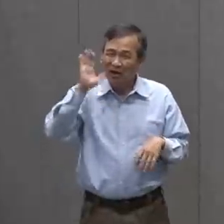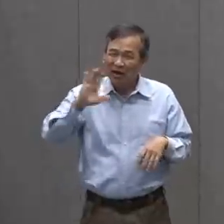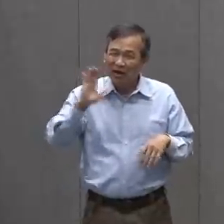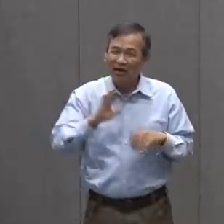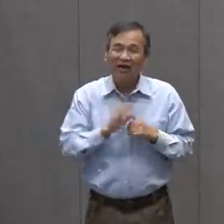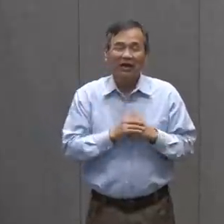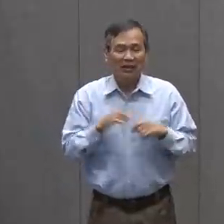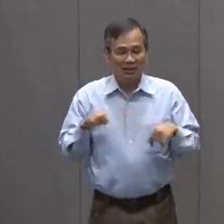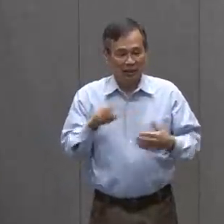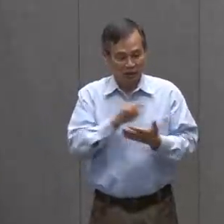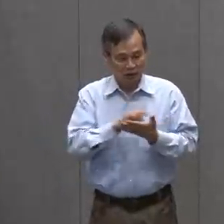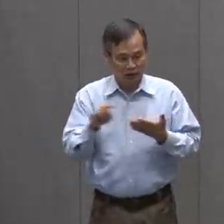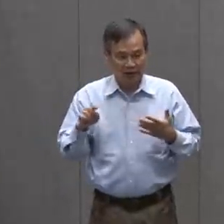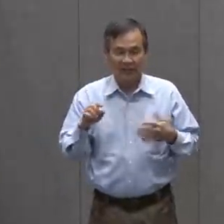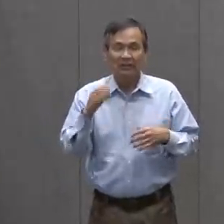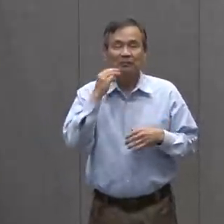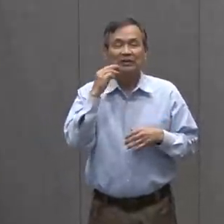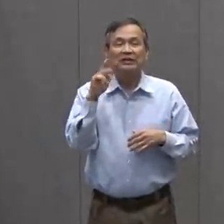Ms. Kay